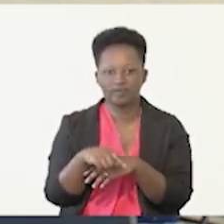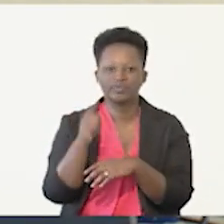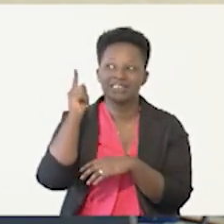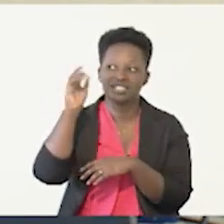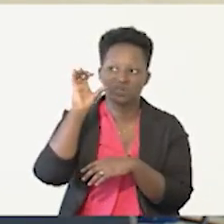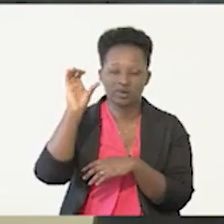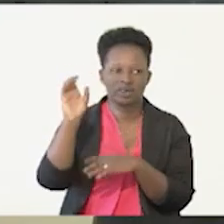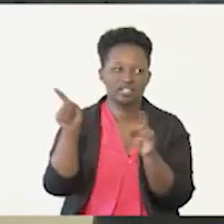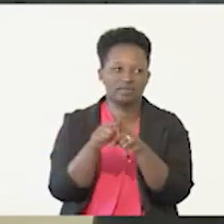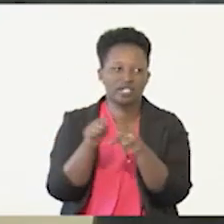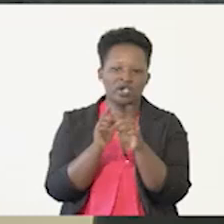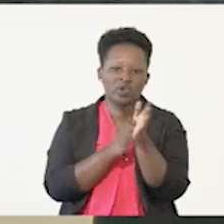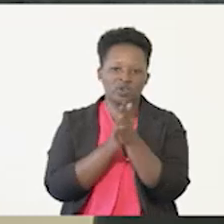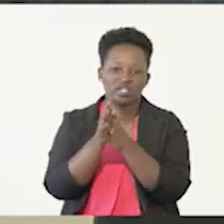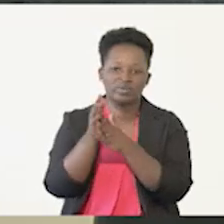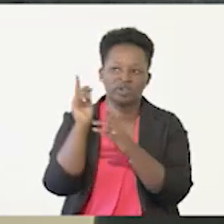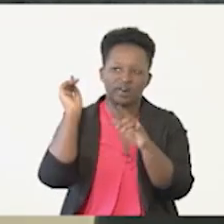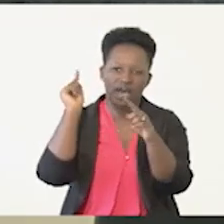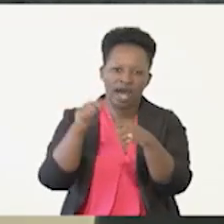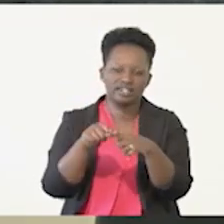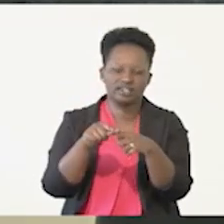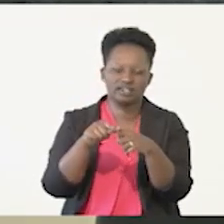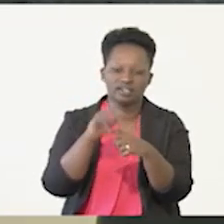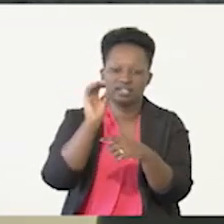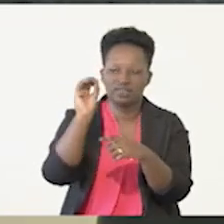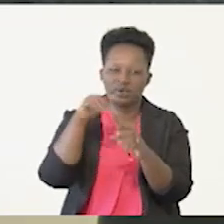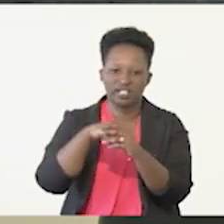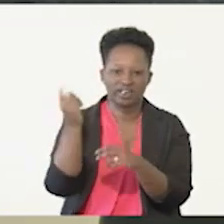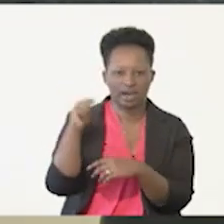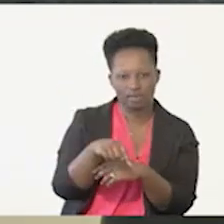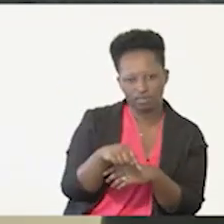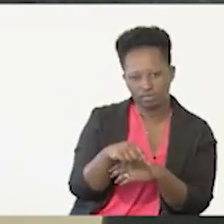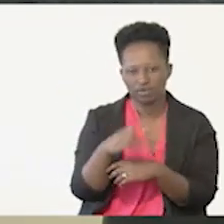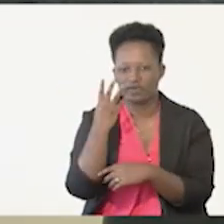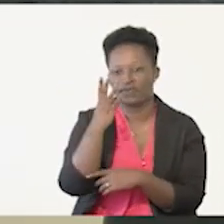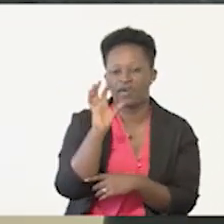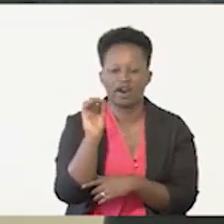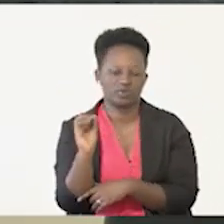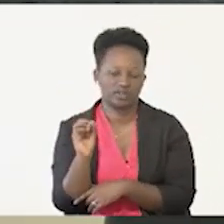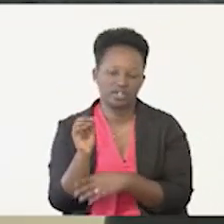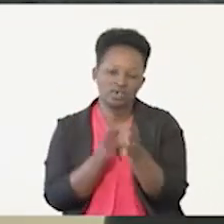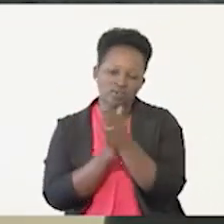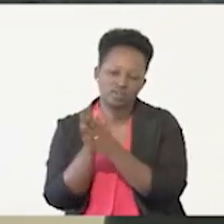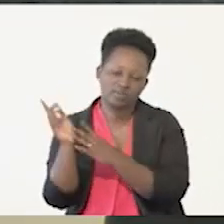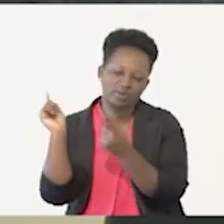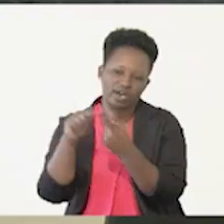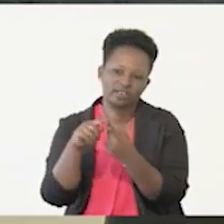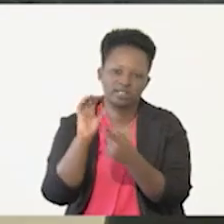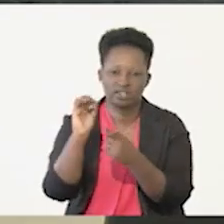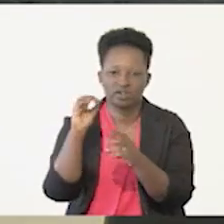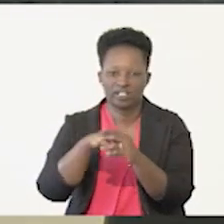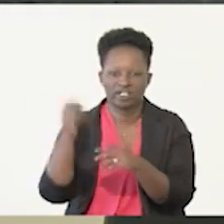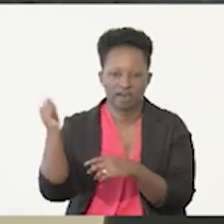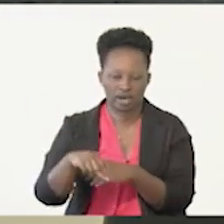it as the consumption at 0 income. This will be consumption at 0 income. 400 is consumption at 0 income. So it just